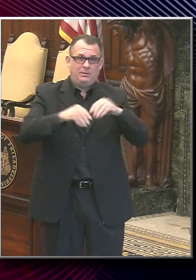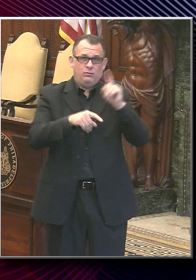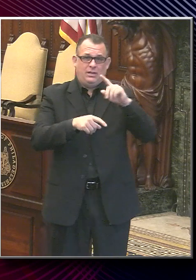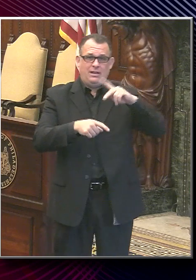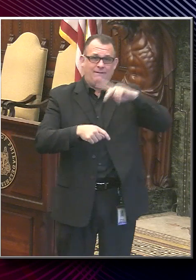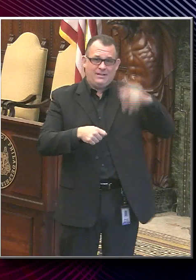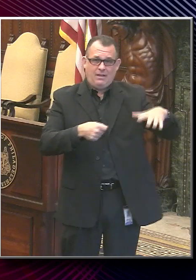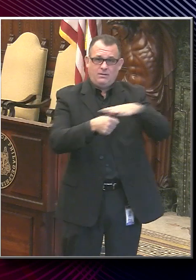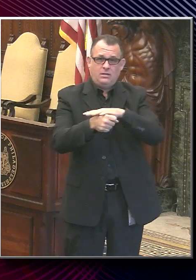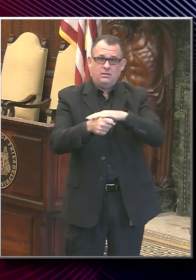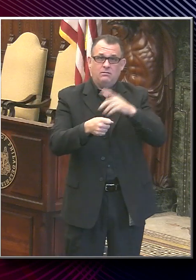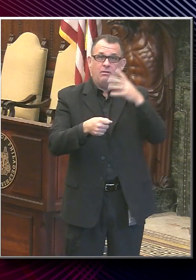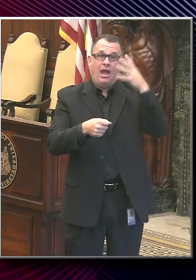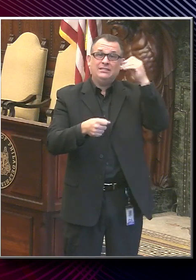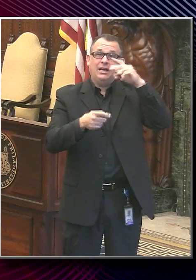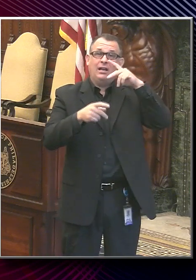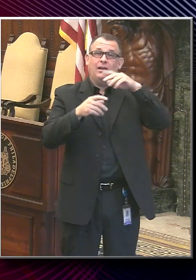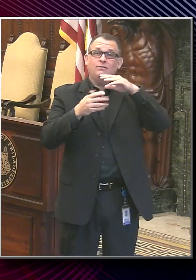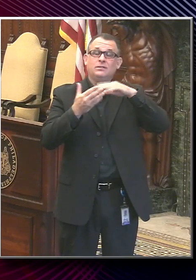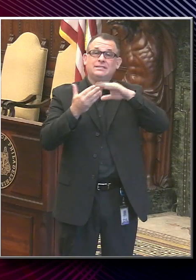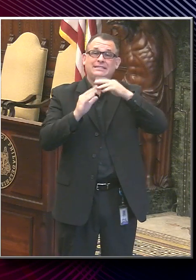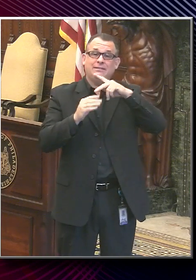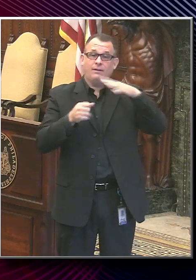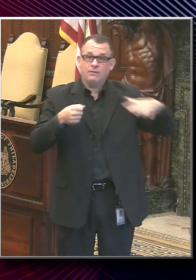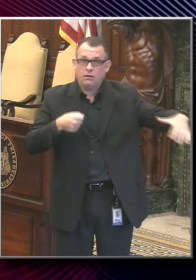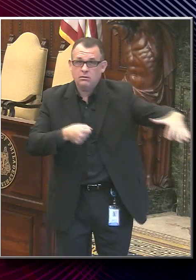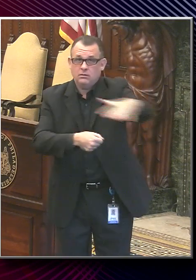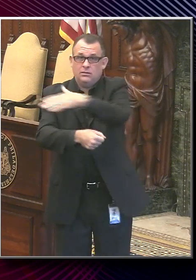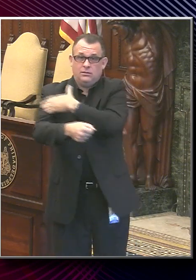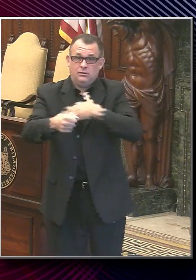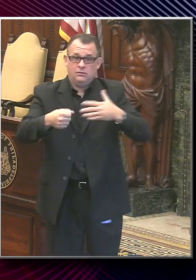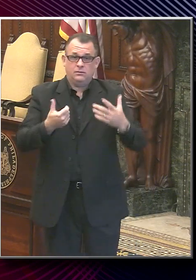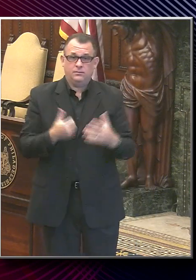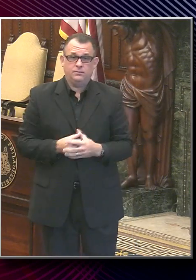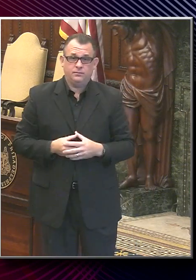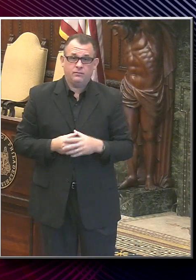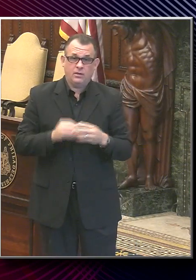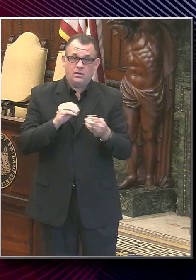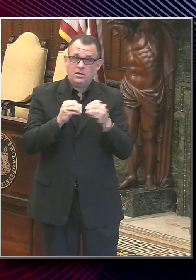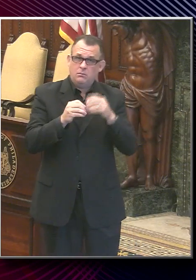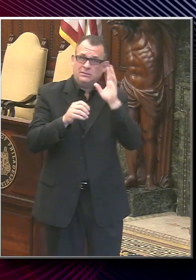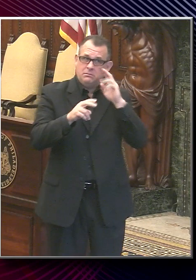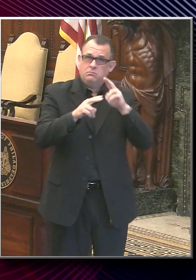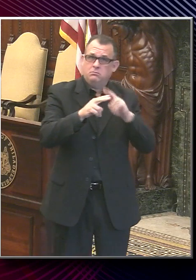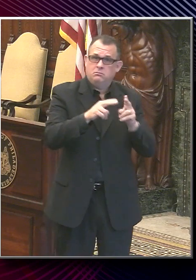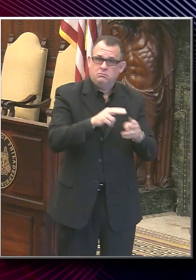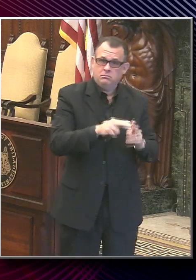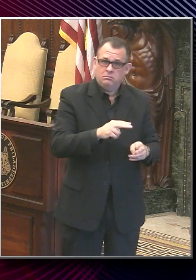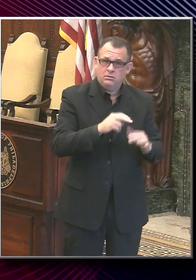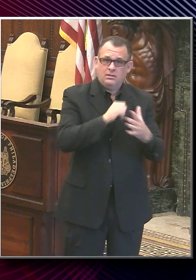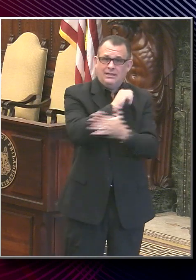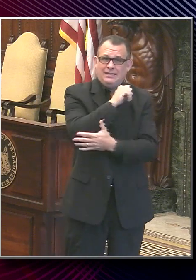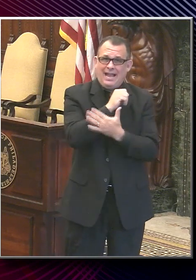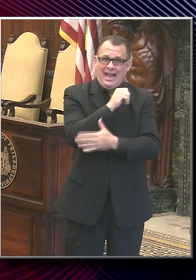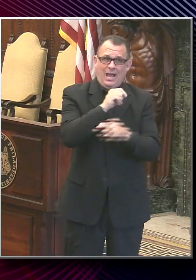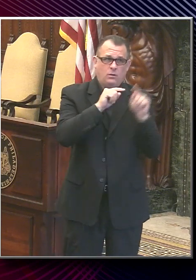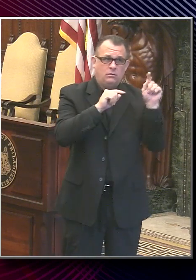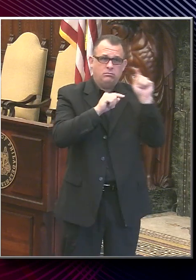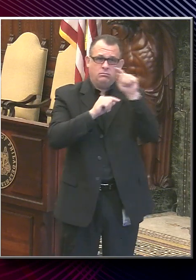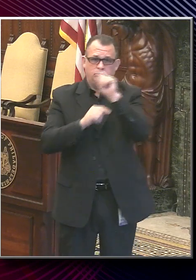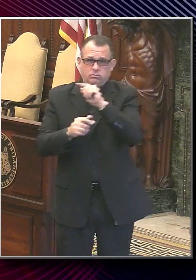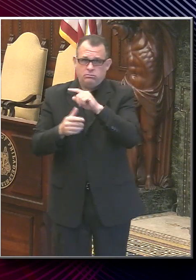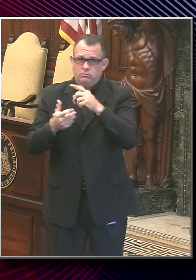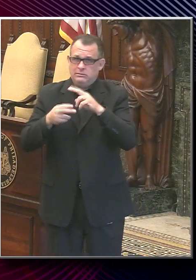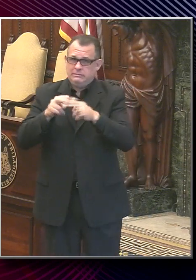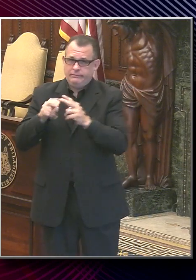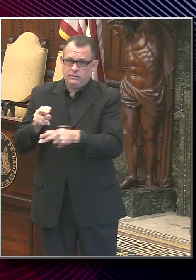city, it's important. Across the Philadelphia region, we are seeing case counts falling in the surrounding counties in the last few days. As with the city,